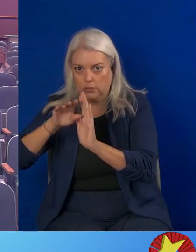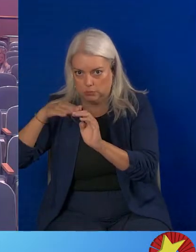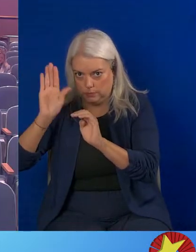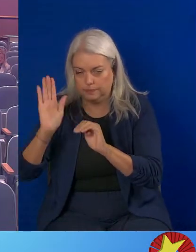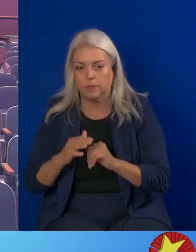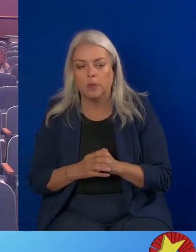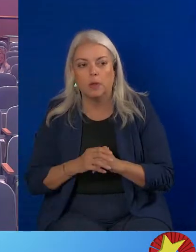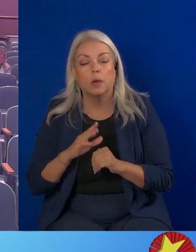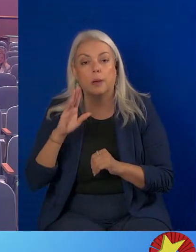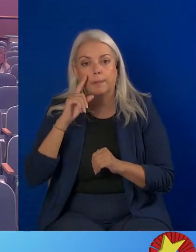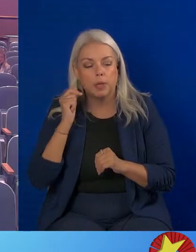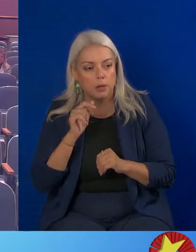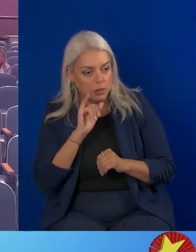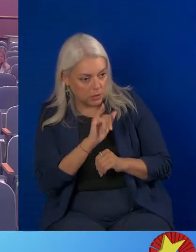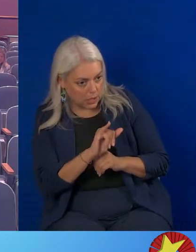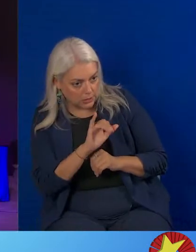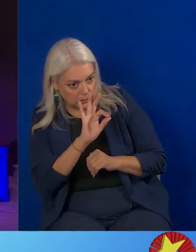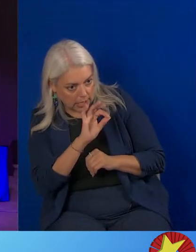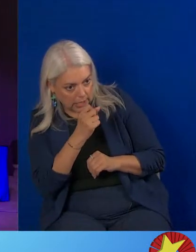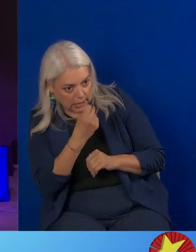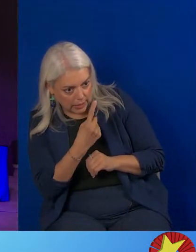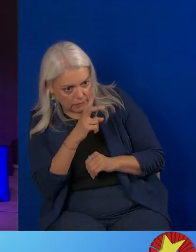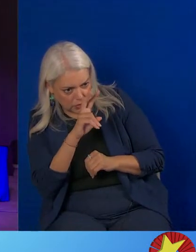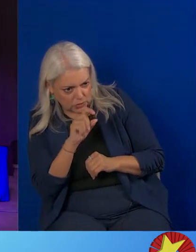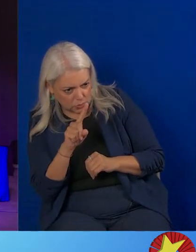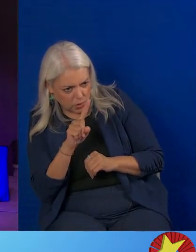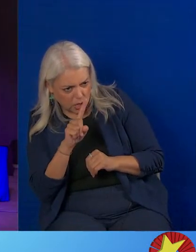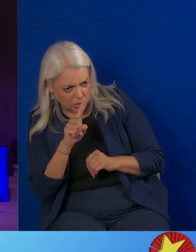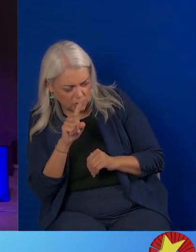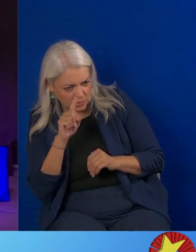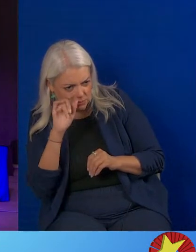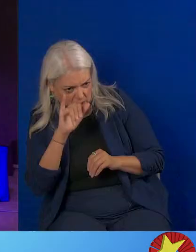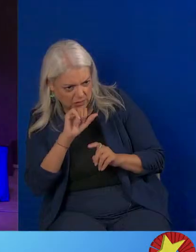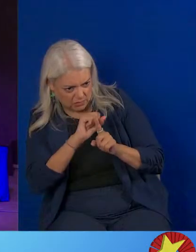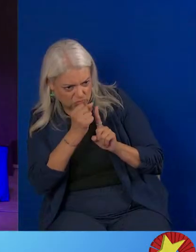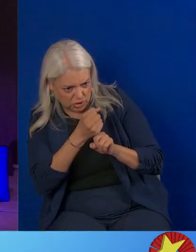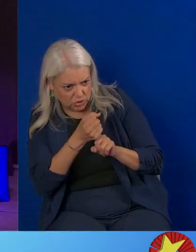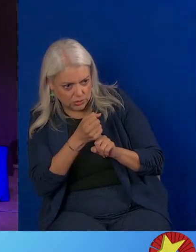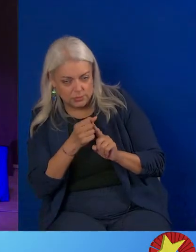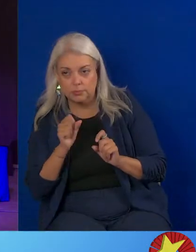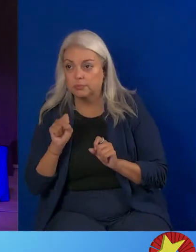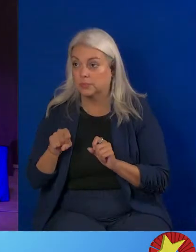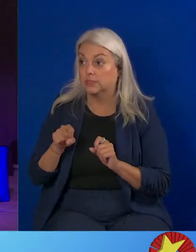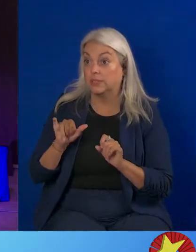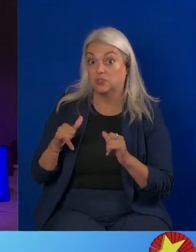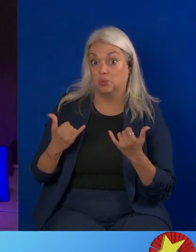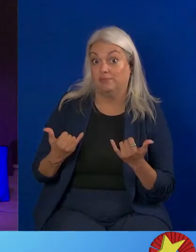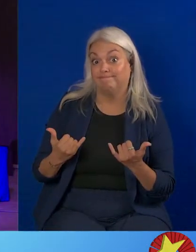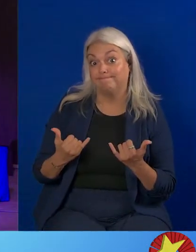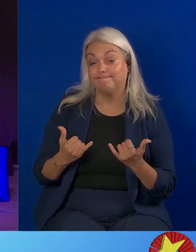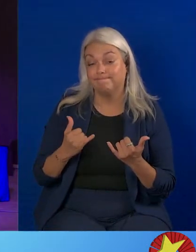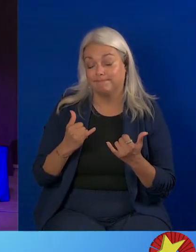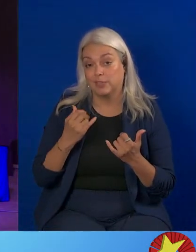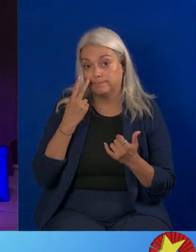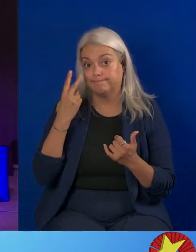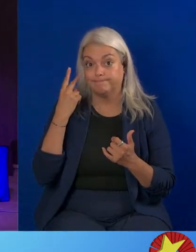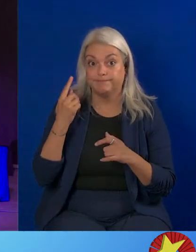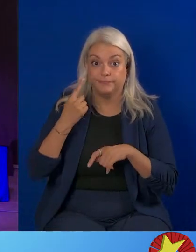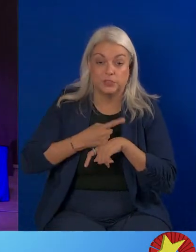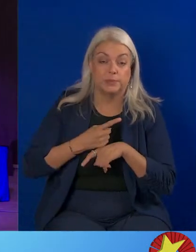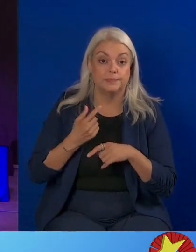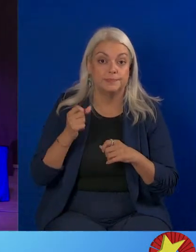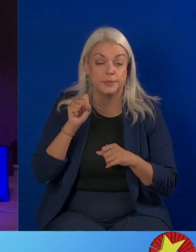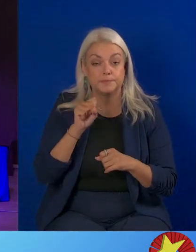That's 9/11/2001 education. Yes, yes, Okay. that is today, Okay. the anniversary today. Yes. Yeah. Thank you. No